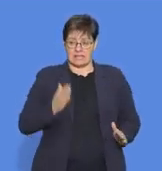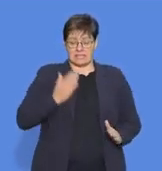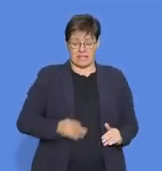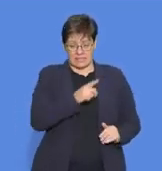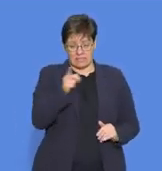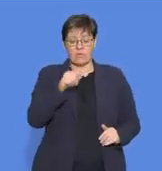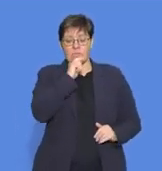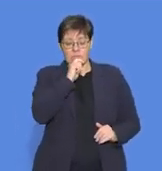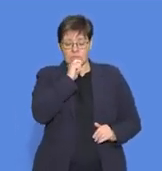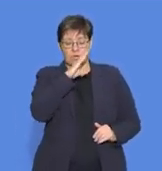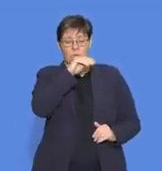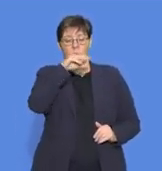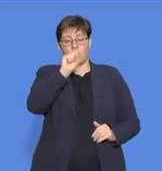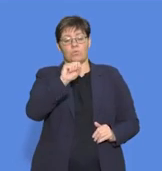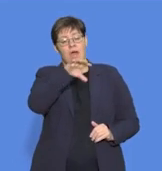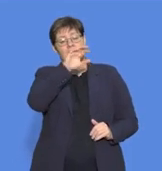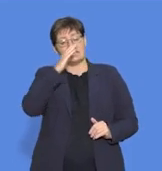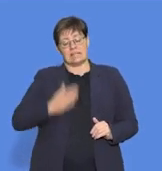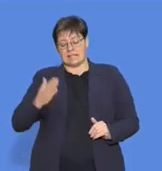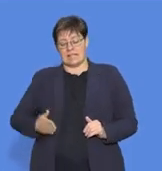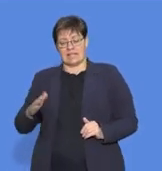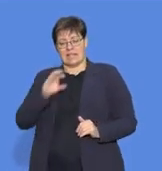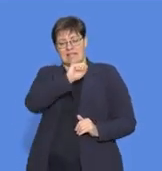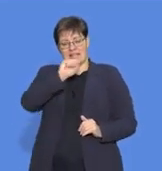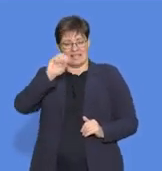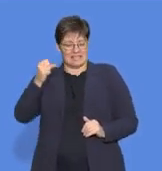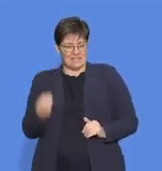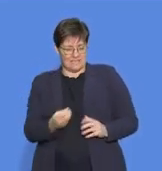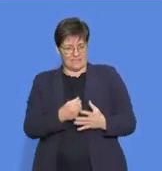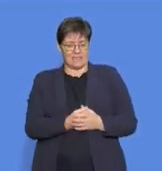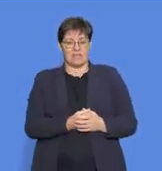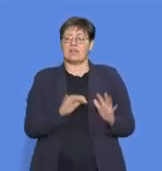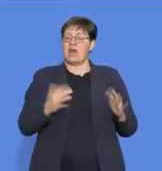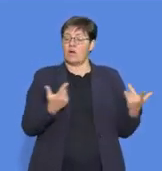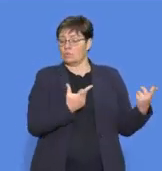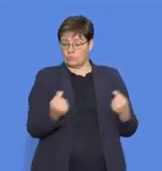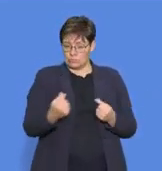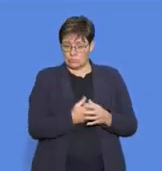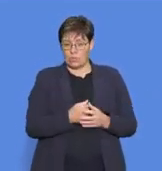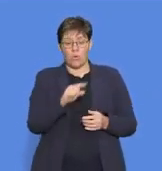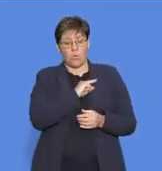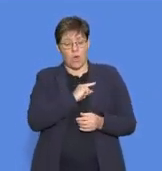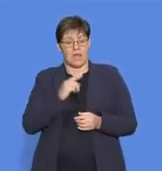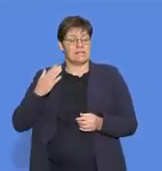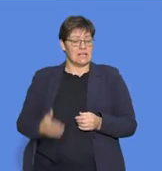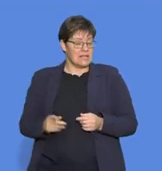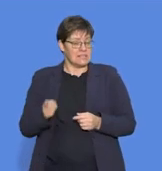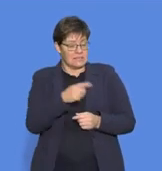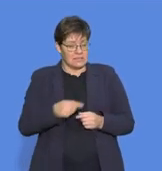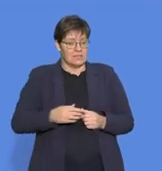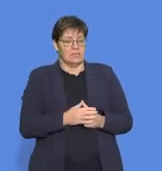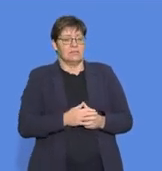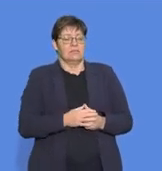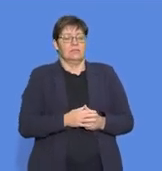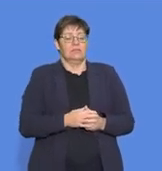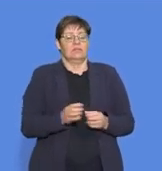going to use the cos rule to find the size of P. And how do we do that? Because we want to find the size of P, we're going